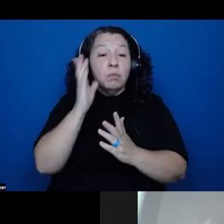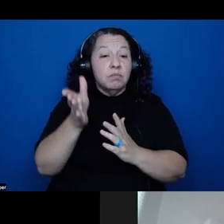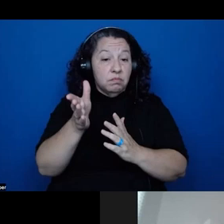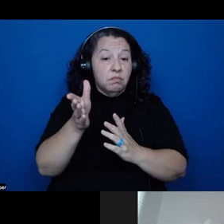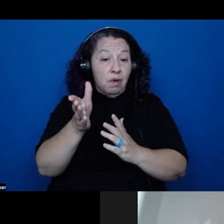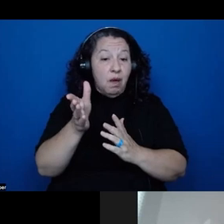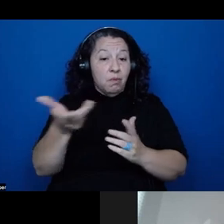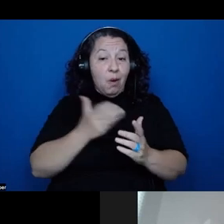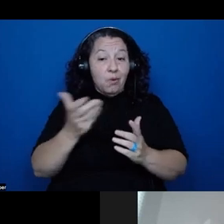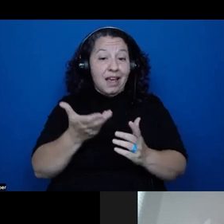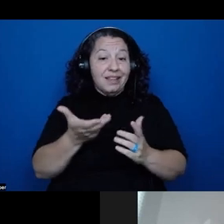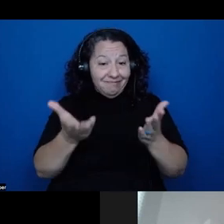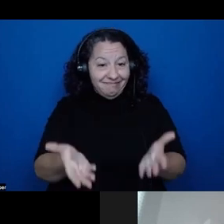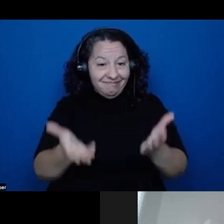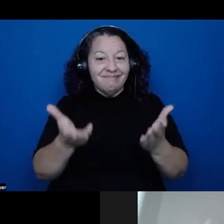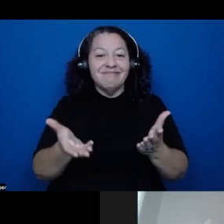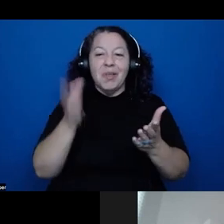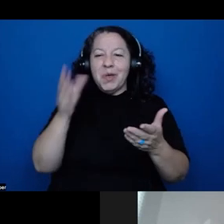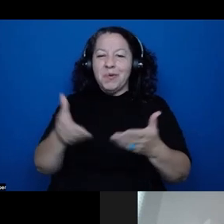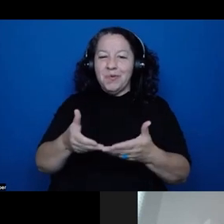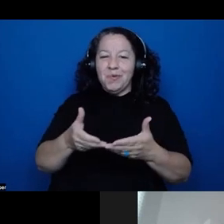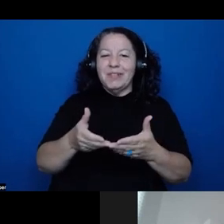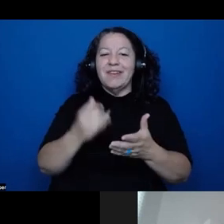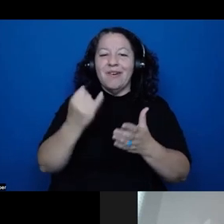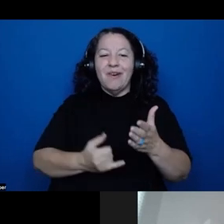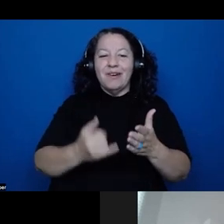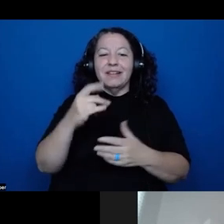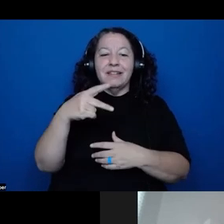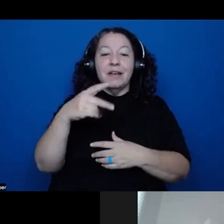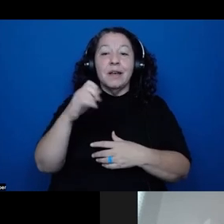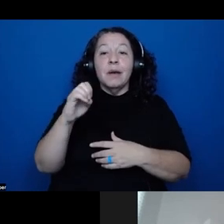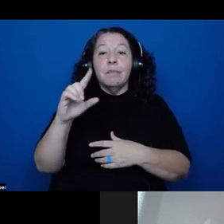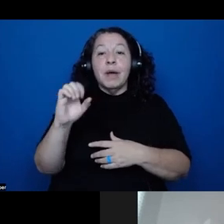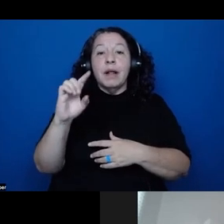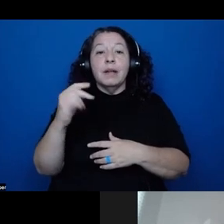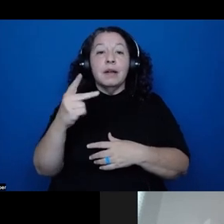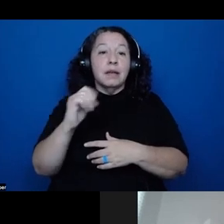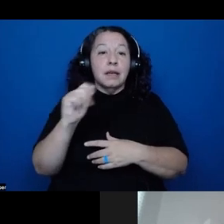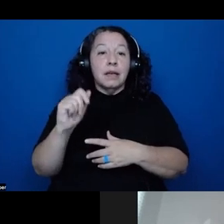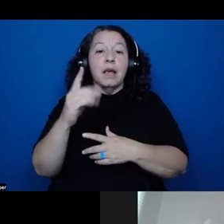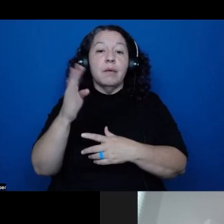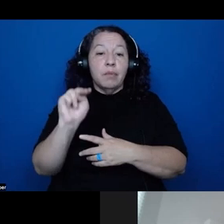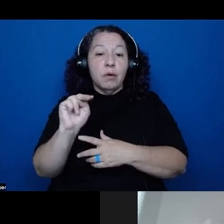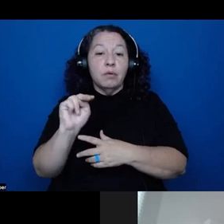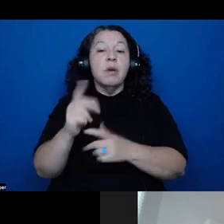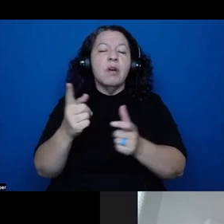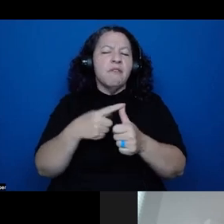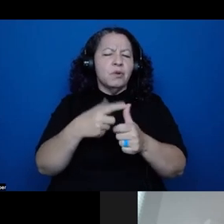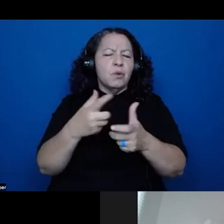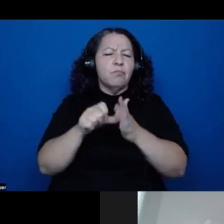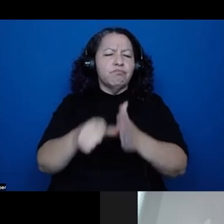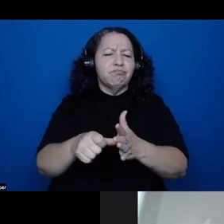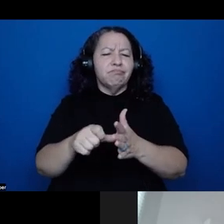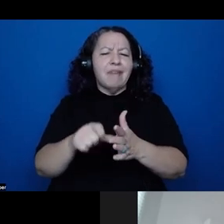guest, the artist Pelenakeke Brown. But first, some notes on access and the structure of our event today.